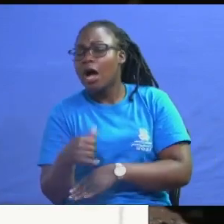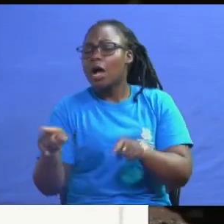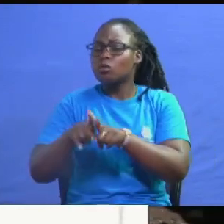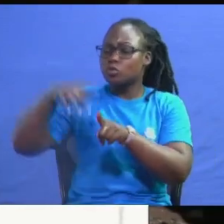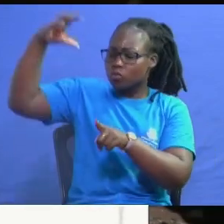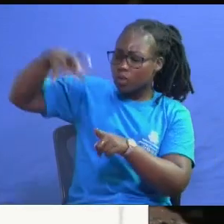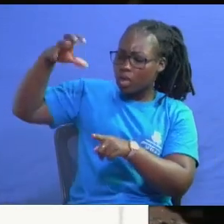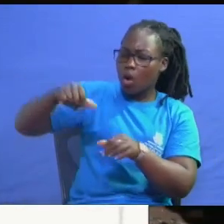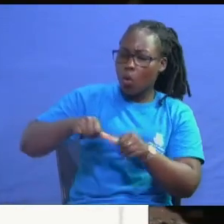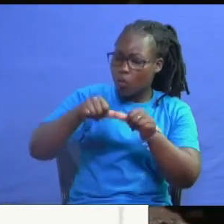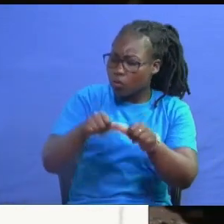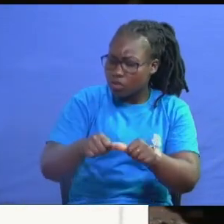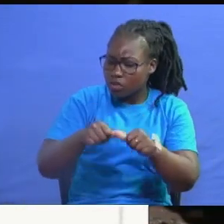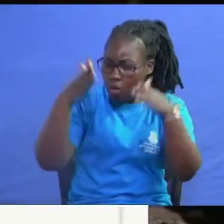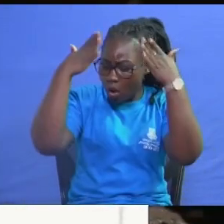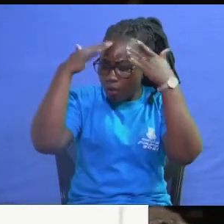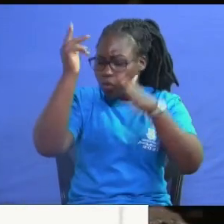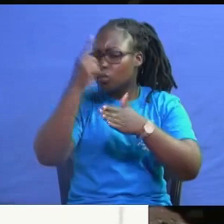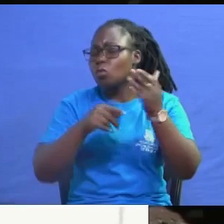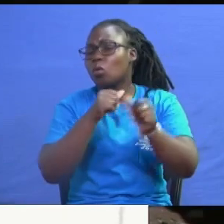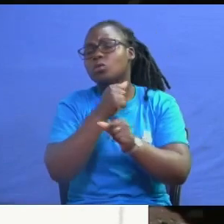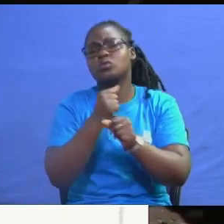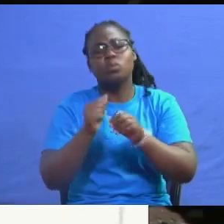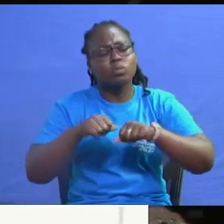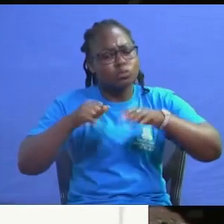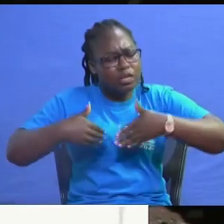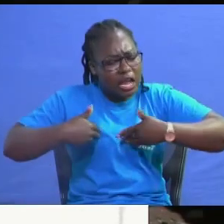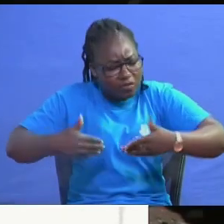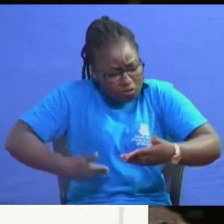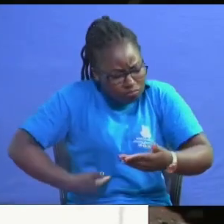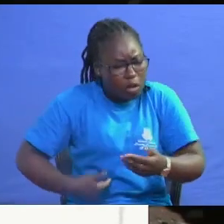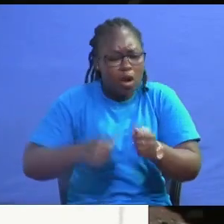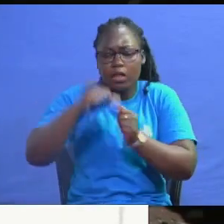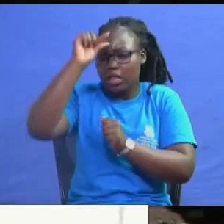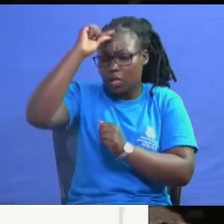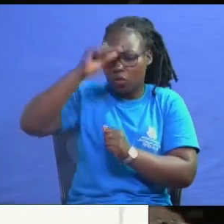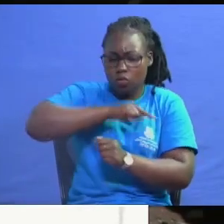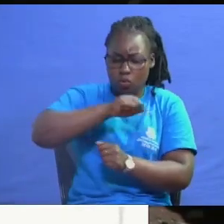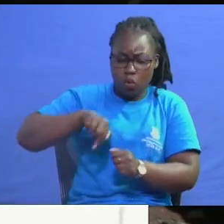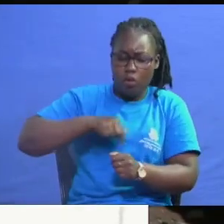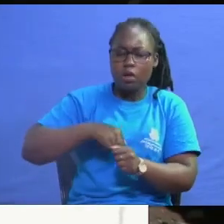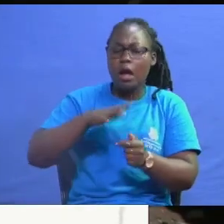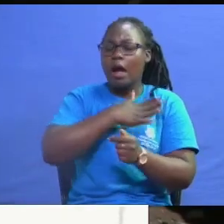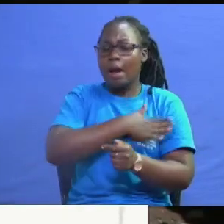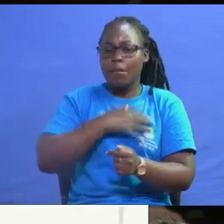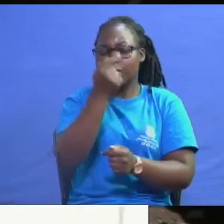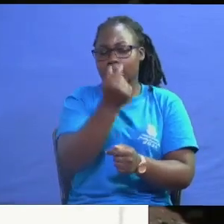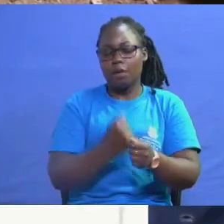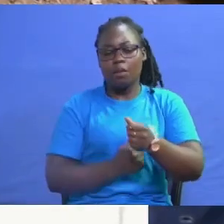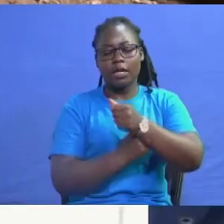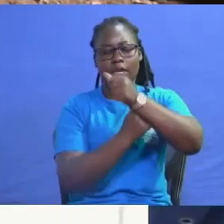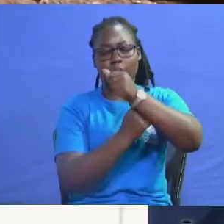kunyesa, tutafanya nini? Na tutakuwa na njaa tu, serikali yetu. Tafadhalini, kujeni mtusaidie.